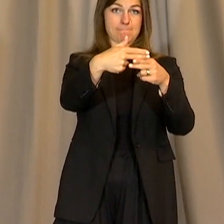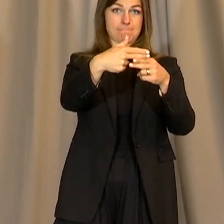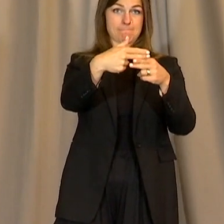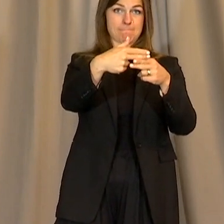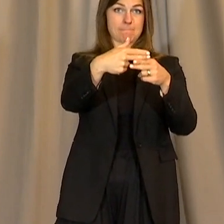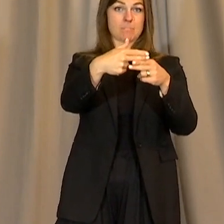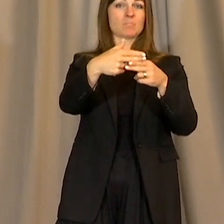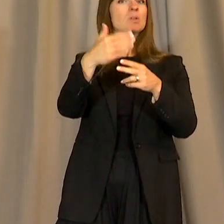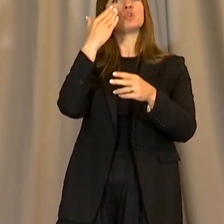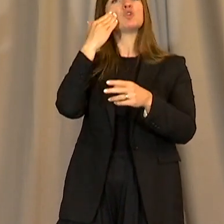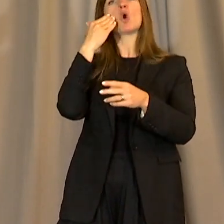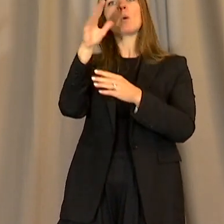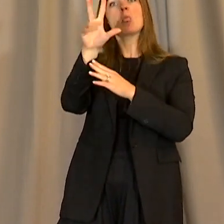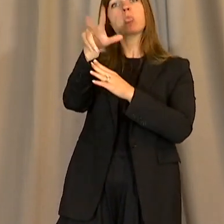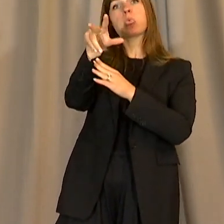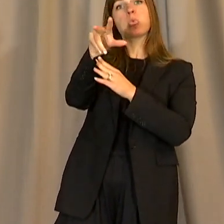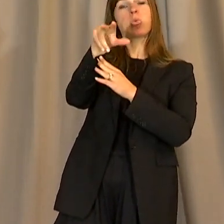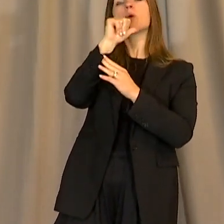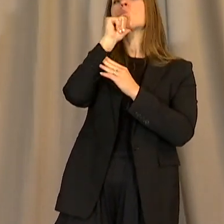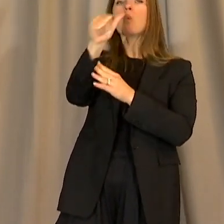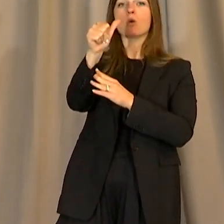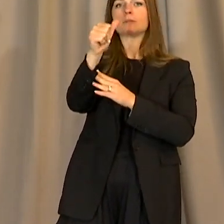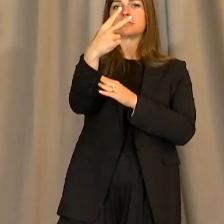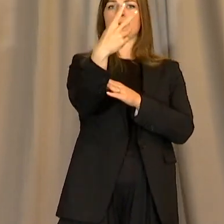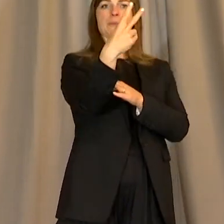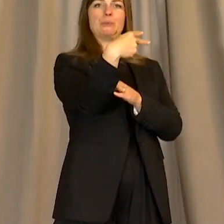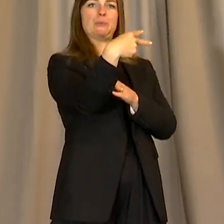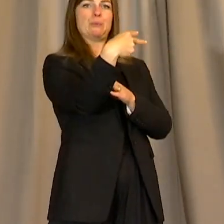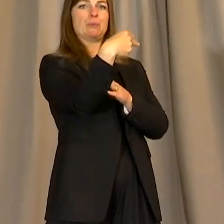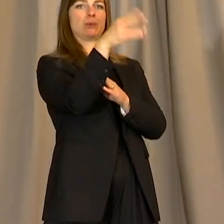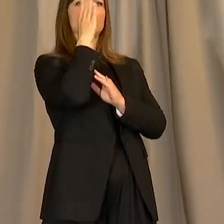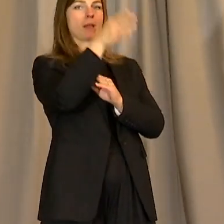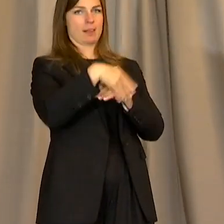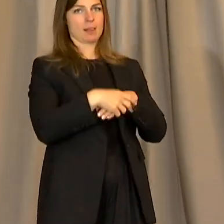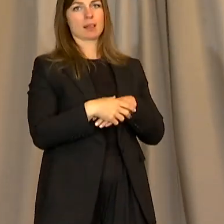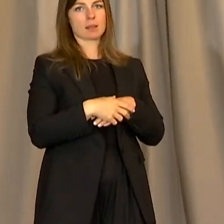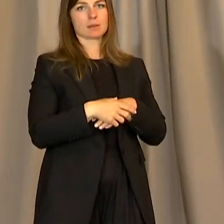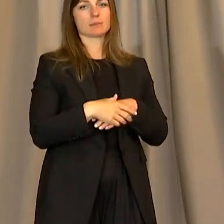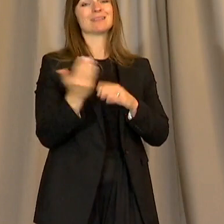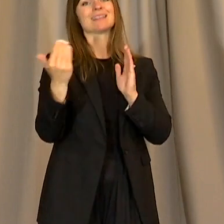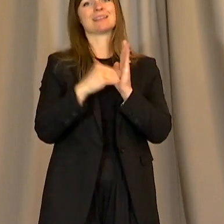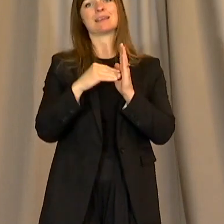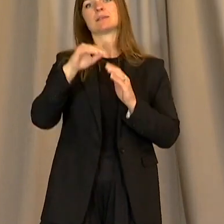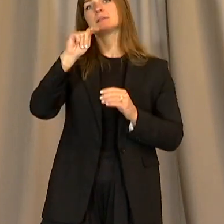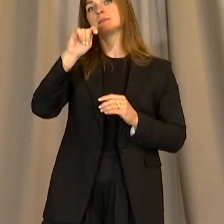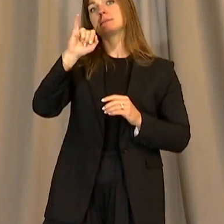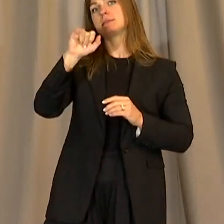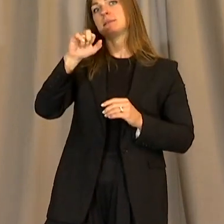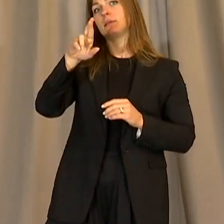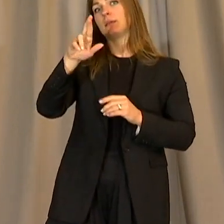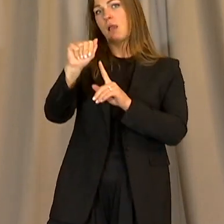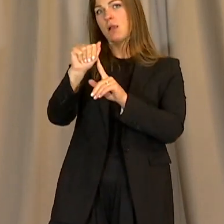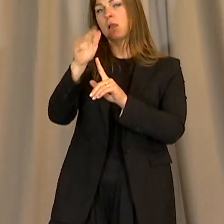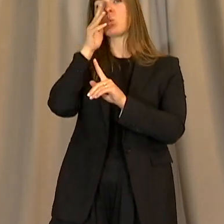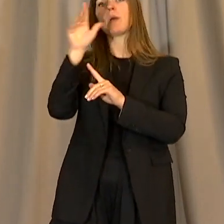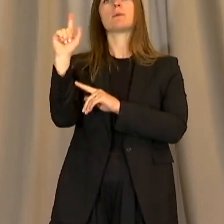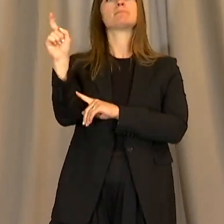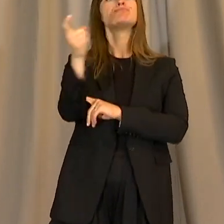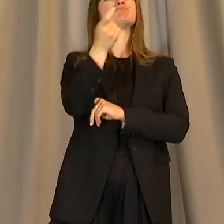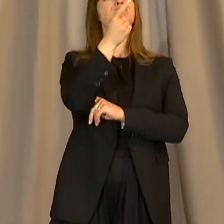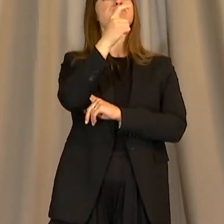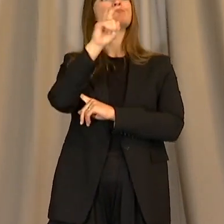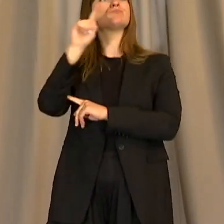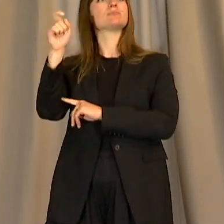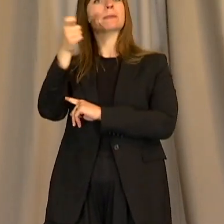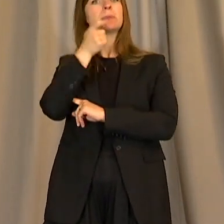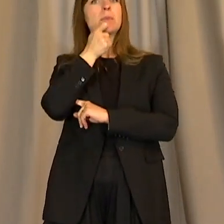will not be on camera. The cameras will remain on the panelists. And again, Tiara will be moving around the room with the microphone. So if anyone